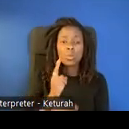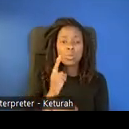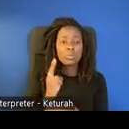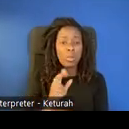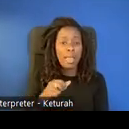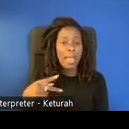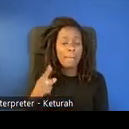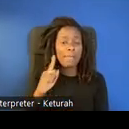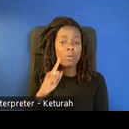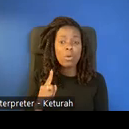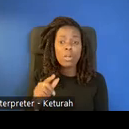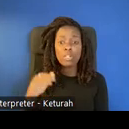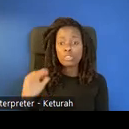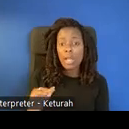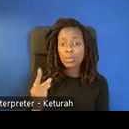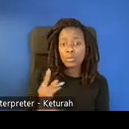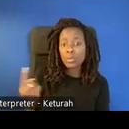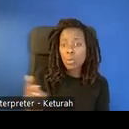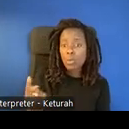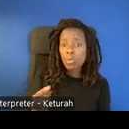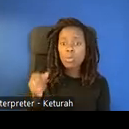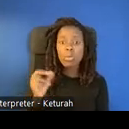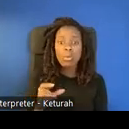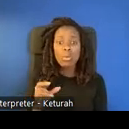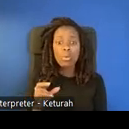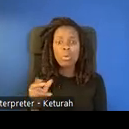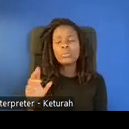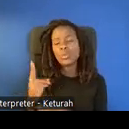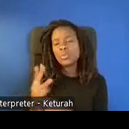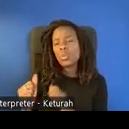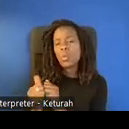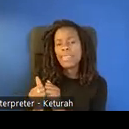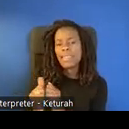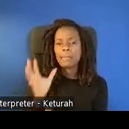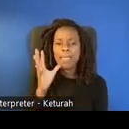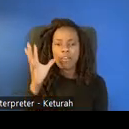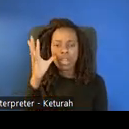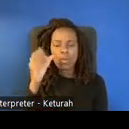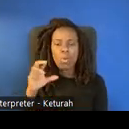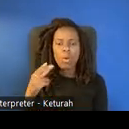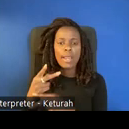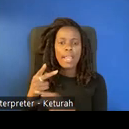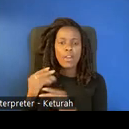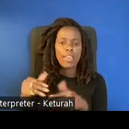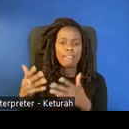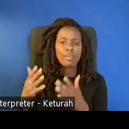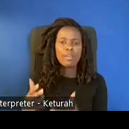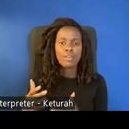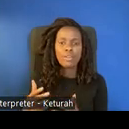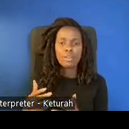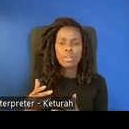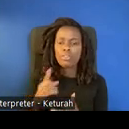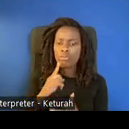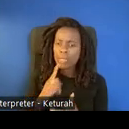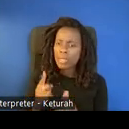or the parent. Or caregiver to use with the child. It's not an app where you hand it over to a child. And it doesn't sound like an app where you just have the adult do it on their own. Is that right?